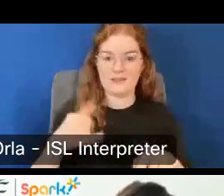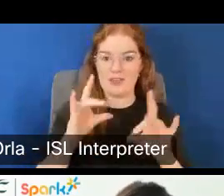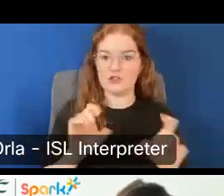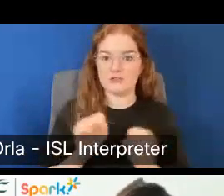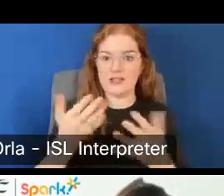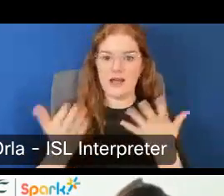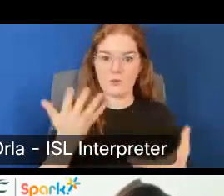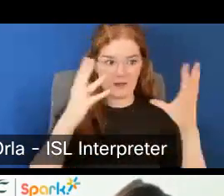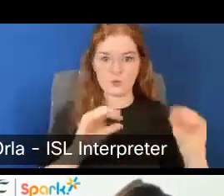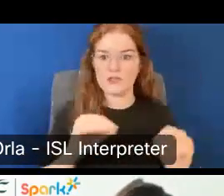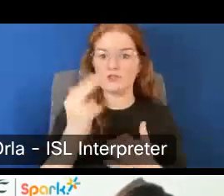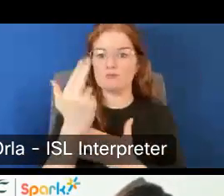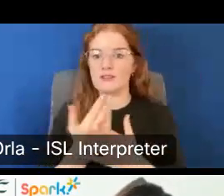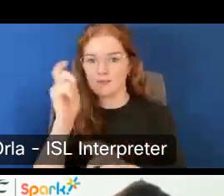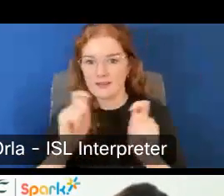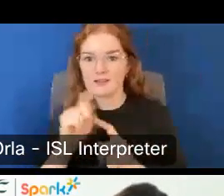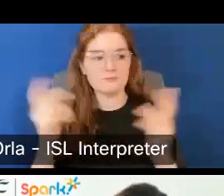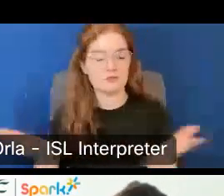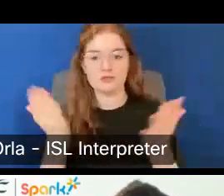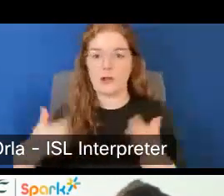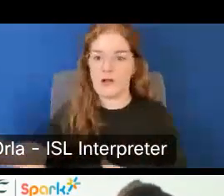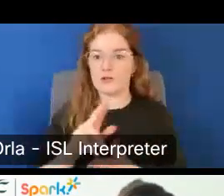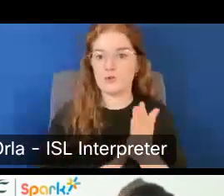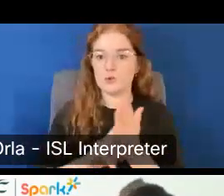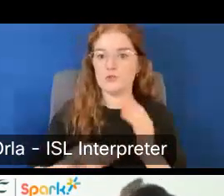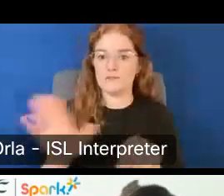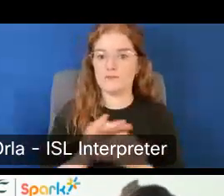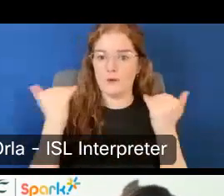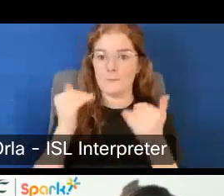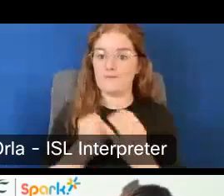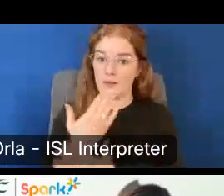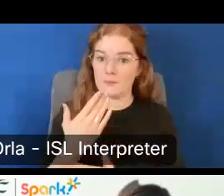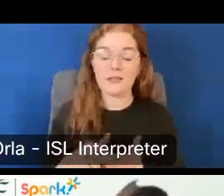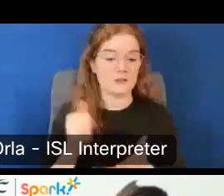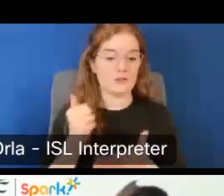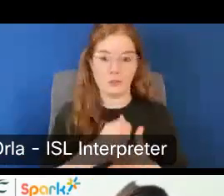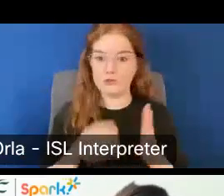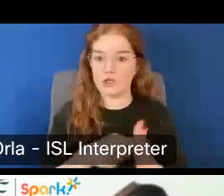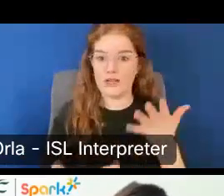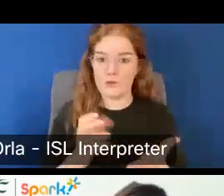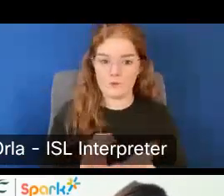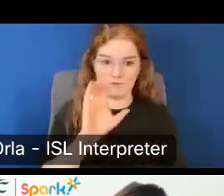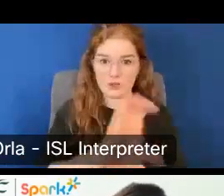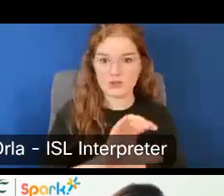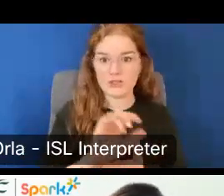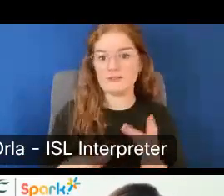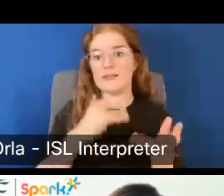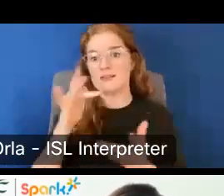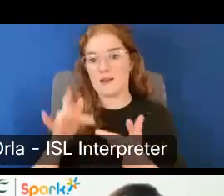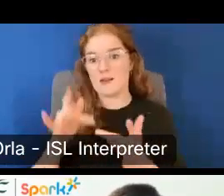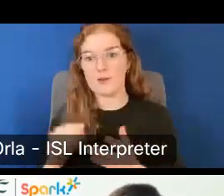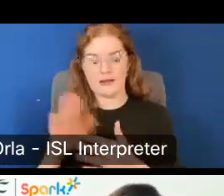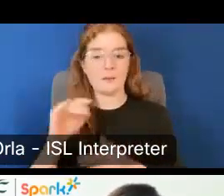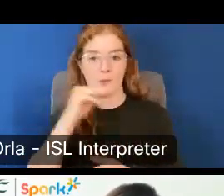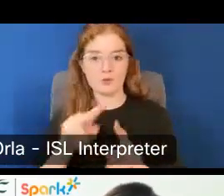design thinking, encouraging user-informed development, and supporting projects through funding, network, and key design